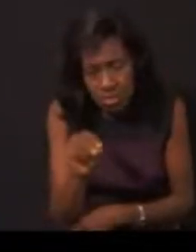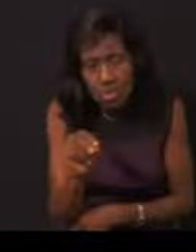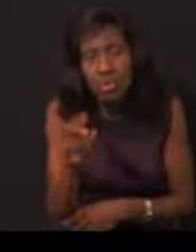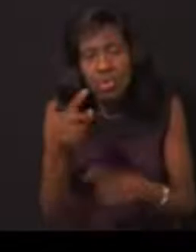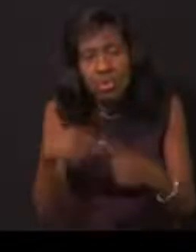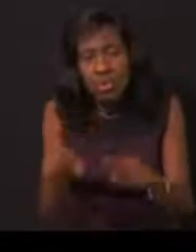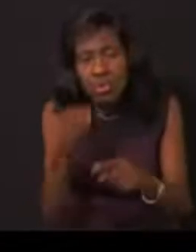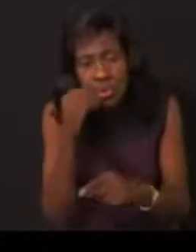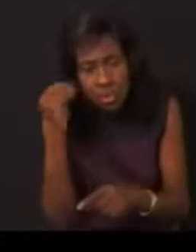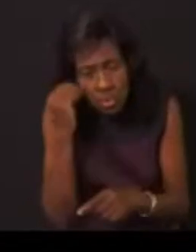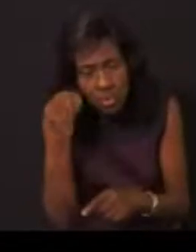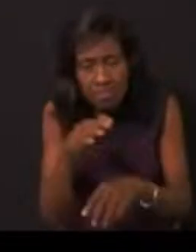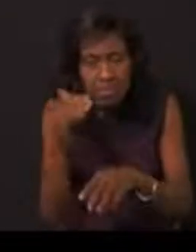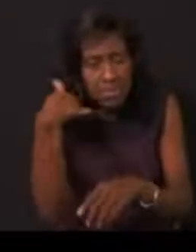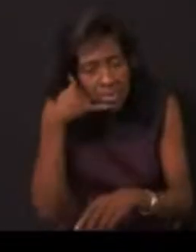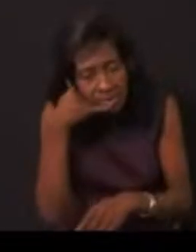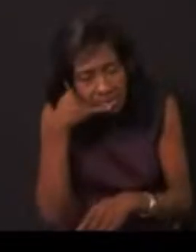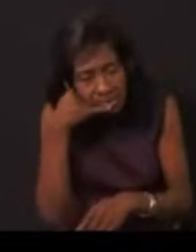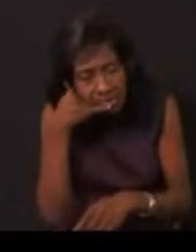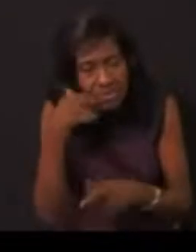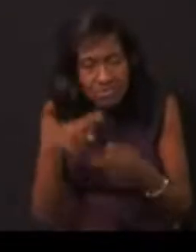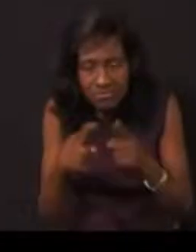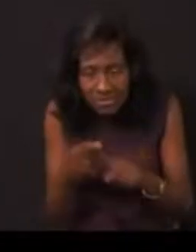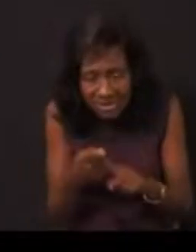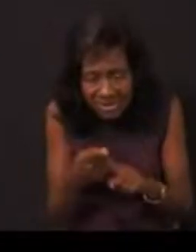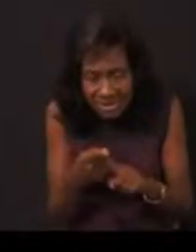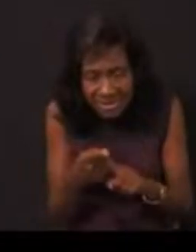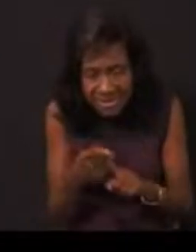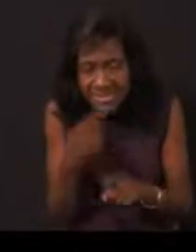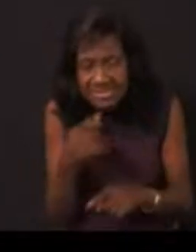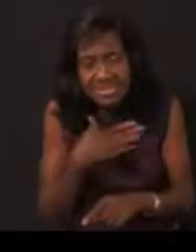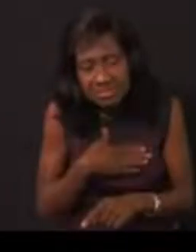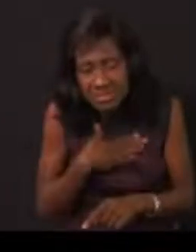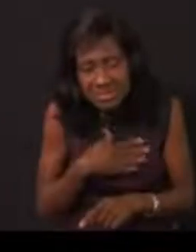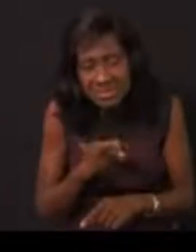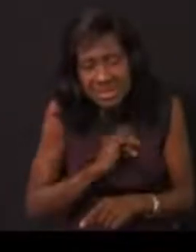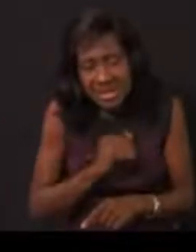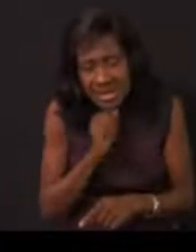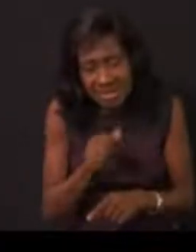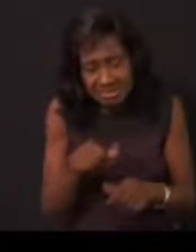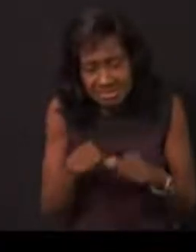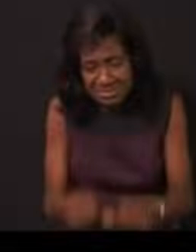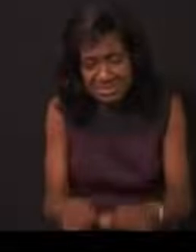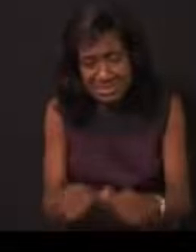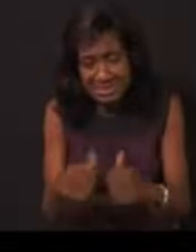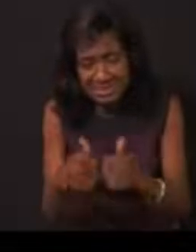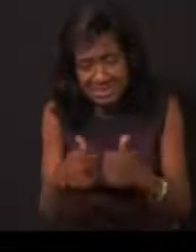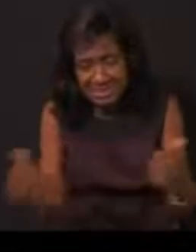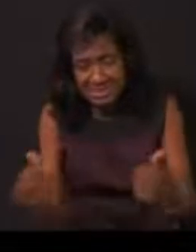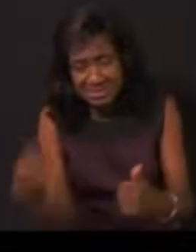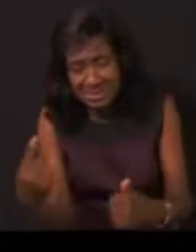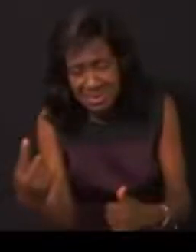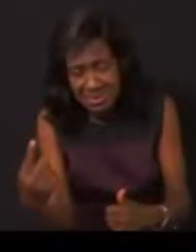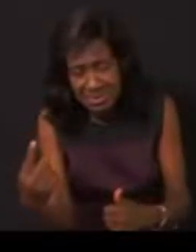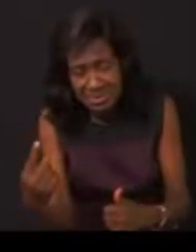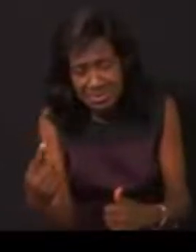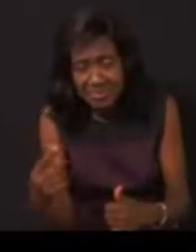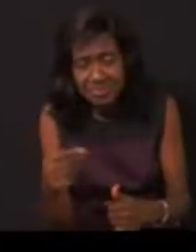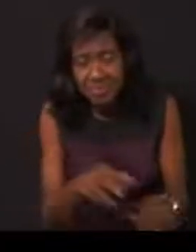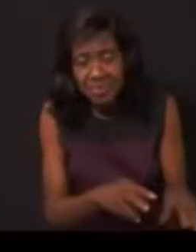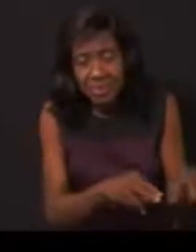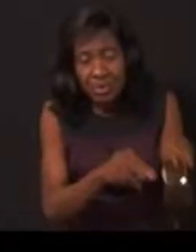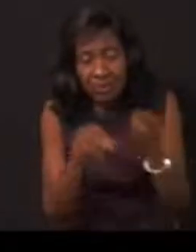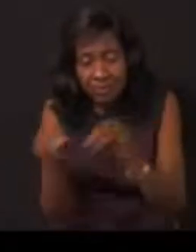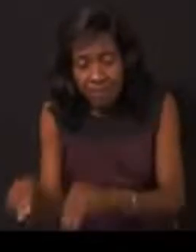home, call your friend, call your drinking buddy and said, please, I'm in isolation. Just put it on the front porch and call me when you're outside.